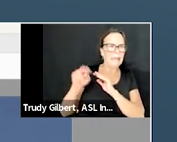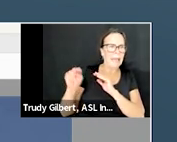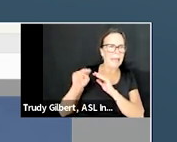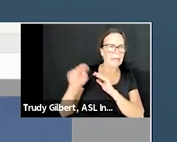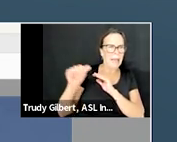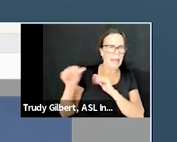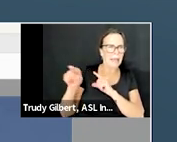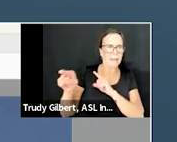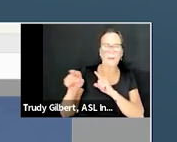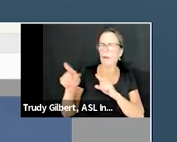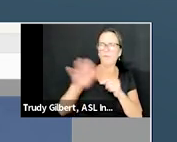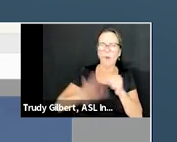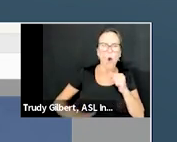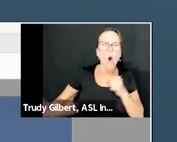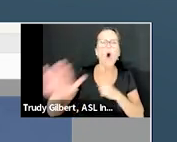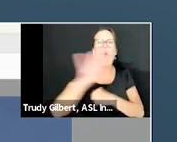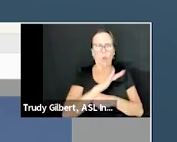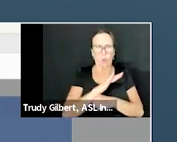state of Massachusetts.